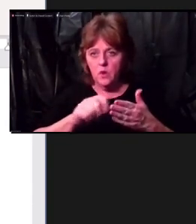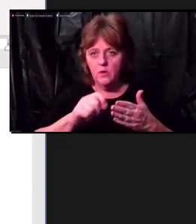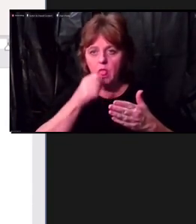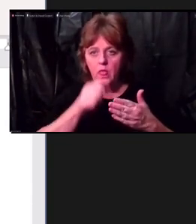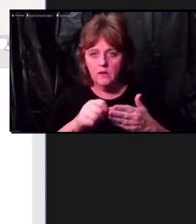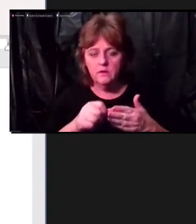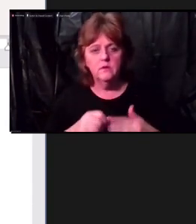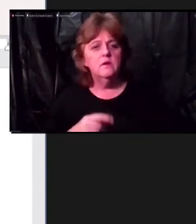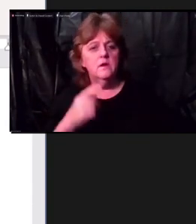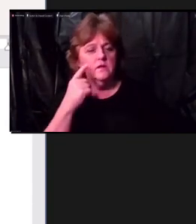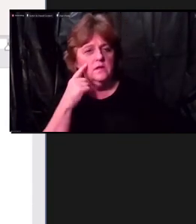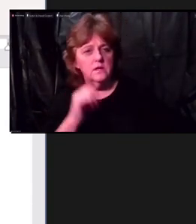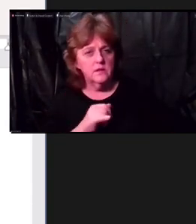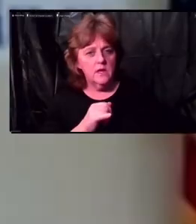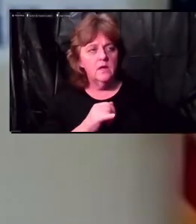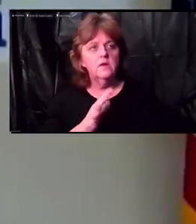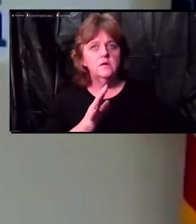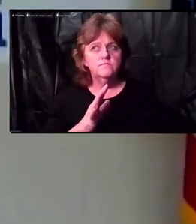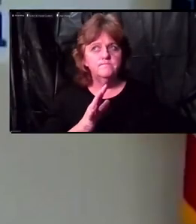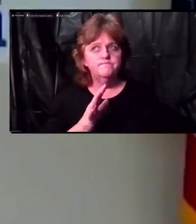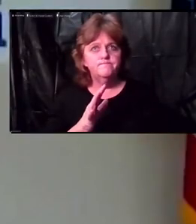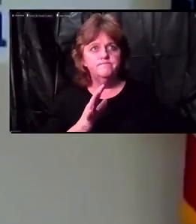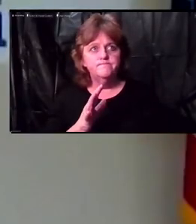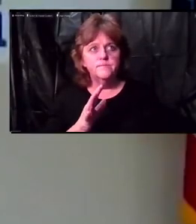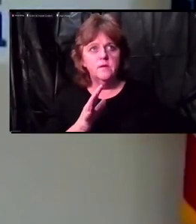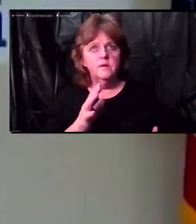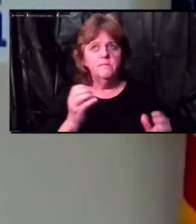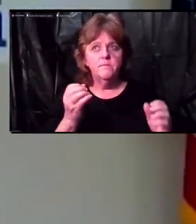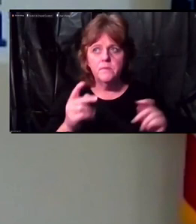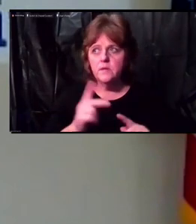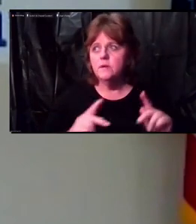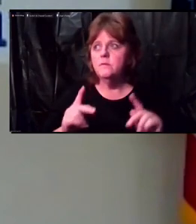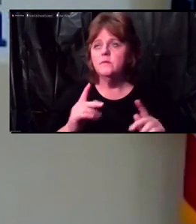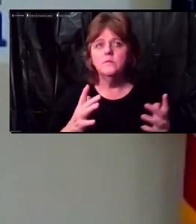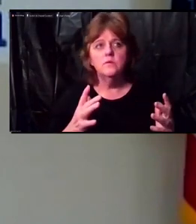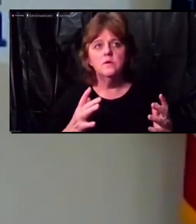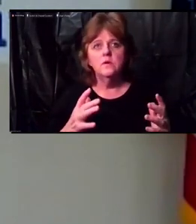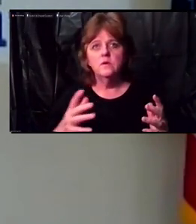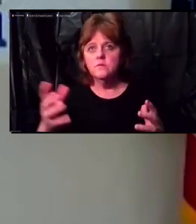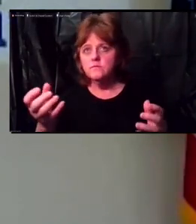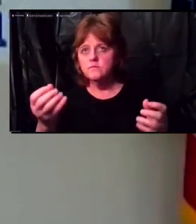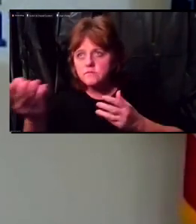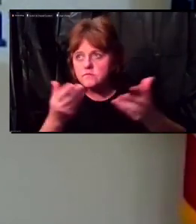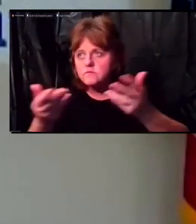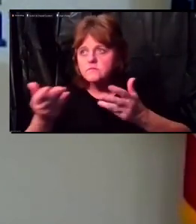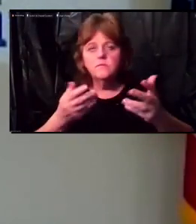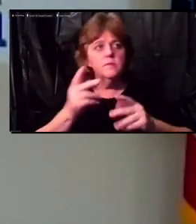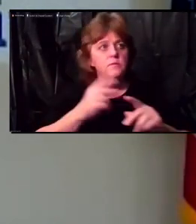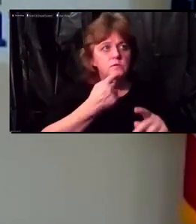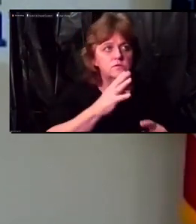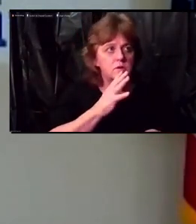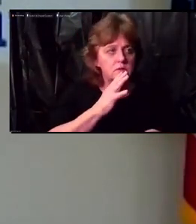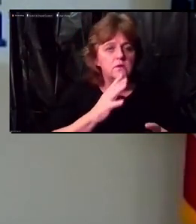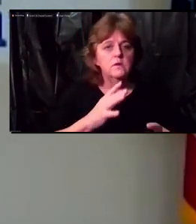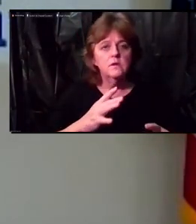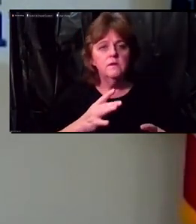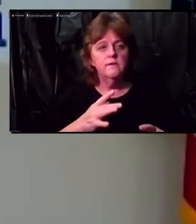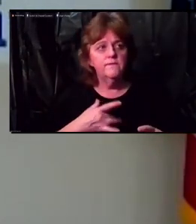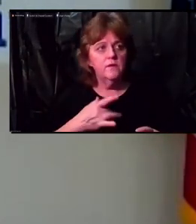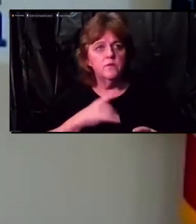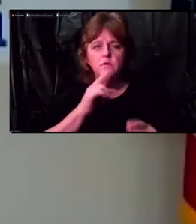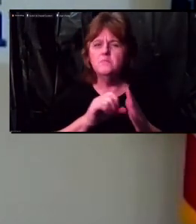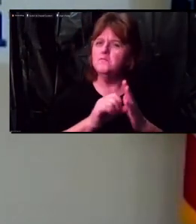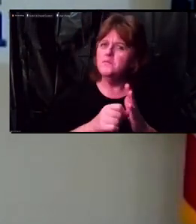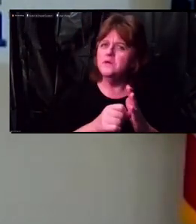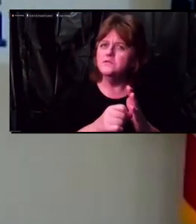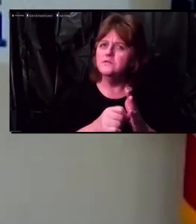and I think this is a message that resonates well with some of the feedback that I've gotten from individuals, that they've been incredibly impressed